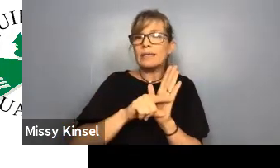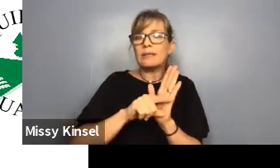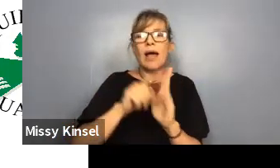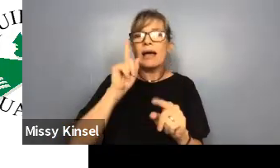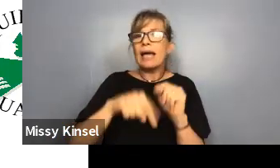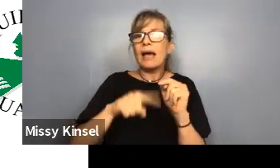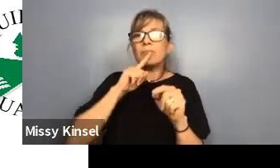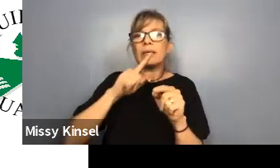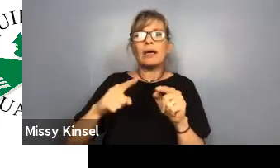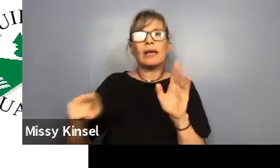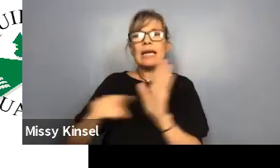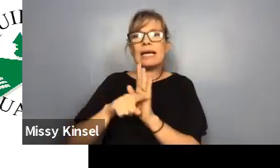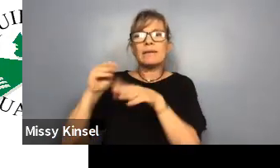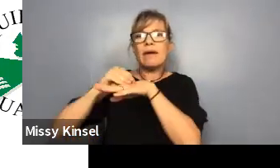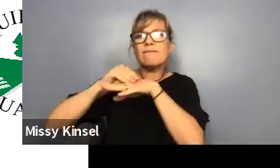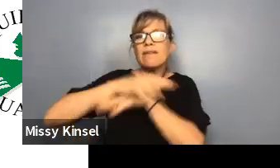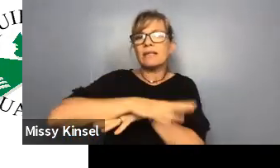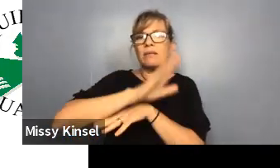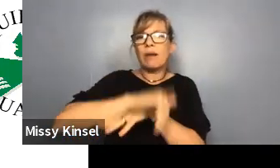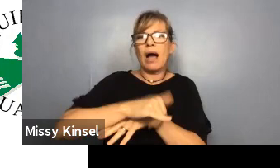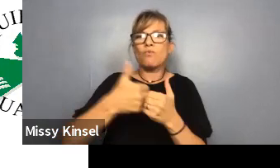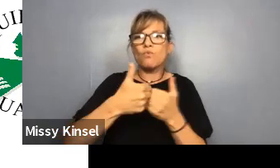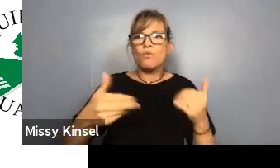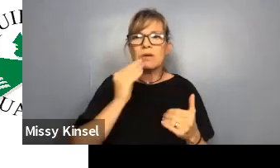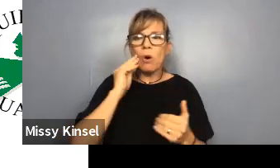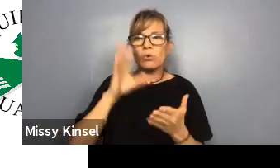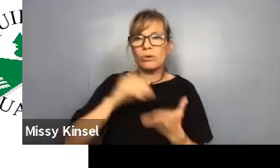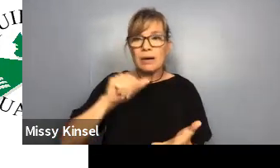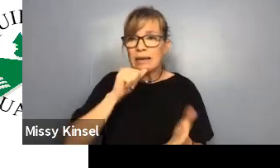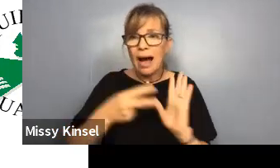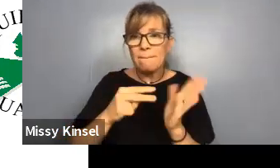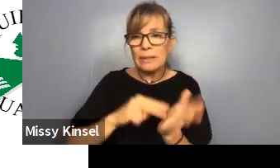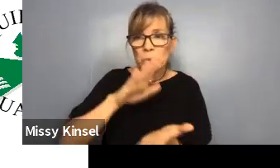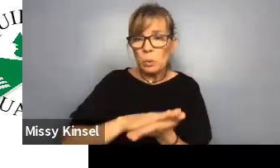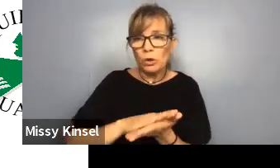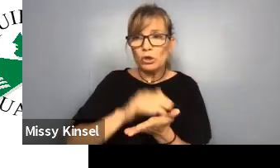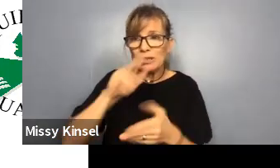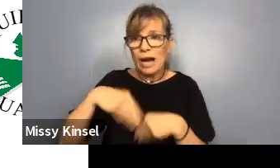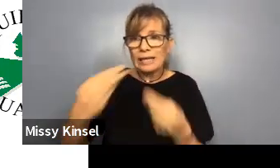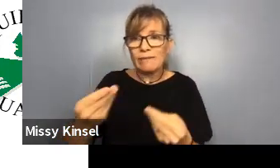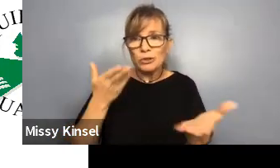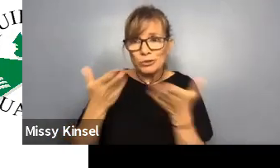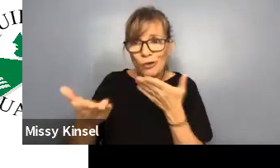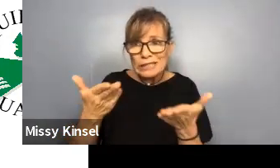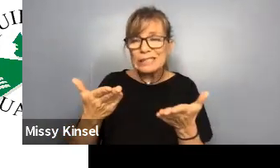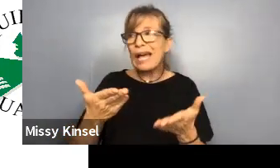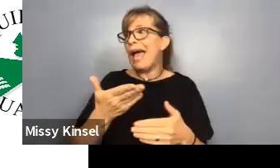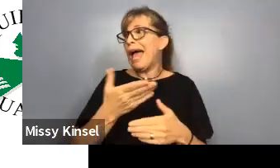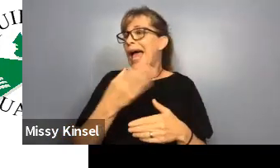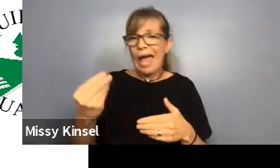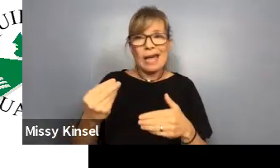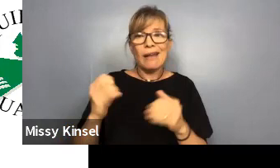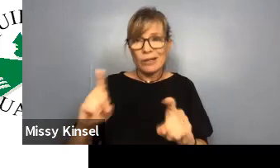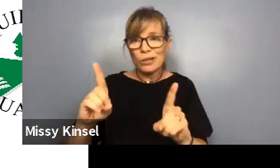adversely affected by their remote learning. But that doesn't mean the school shouldn't be providing services and